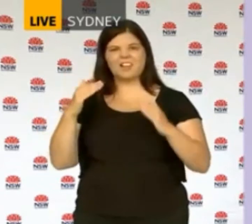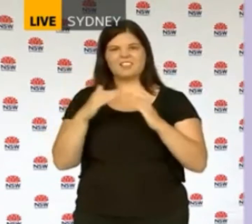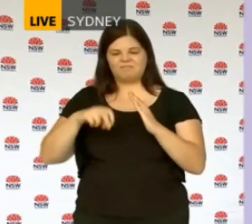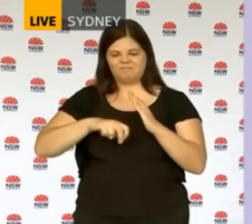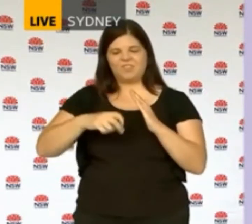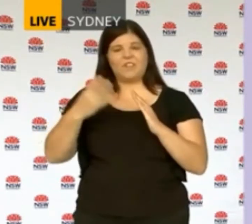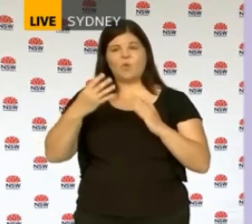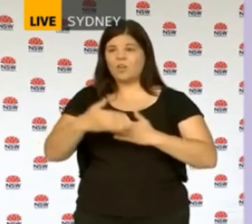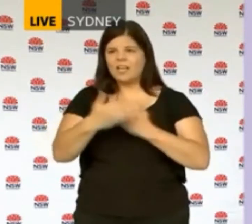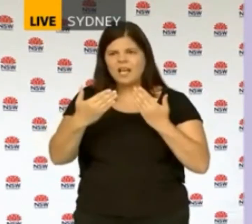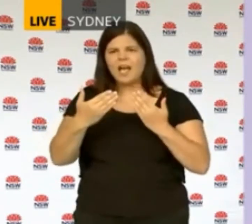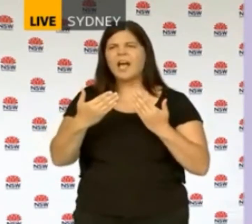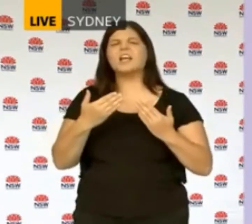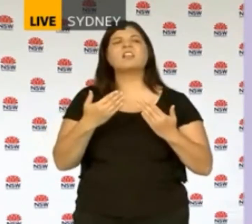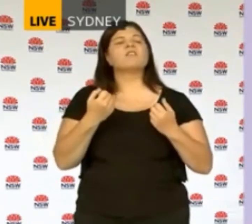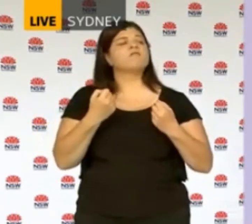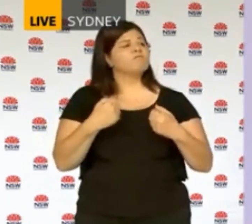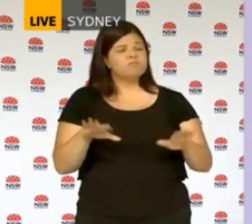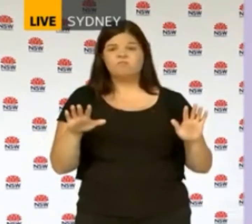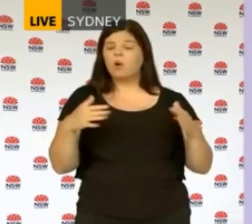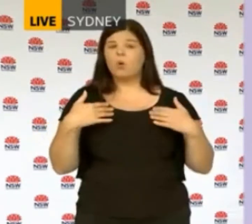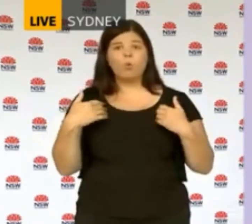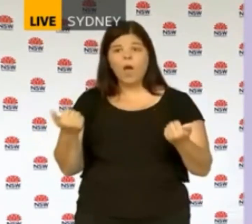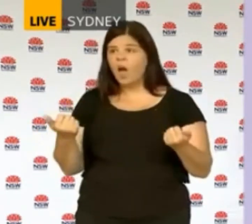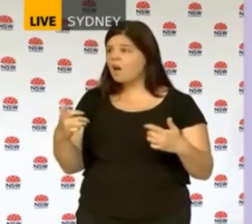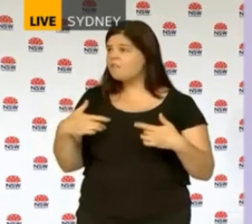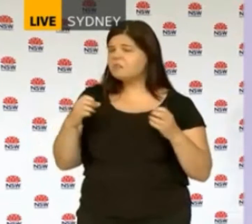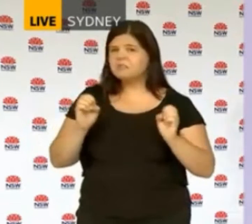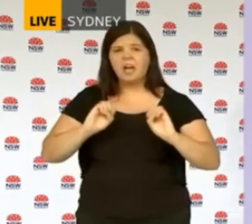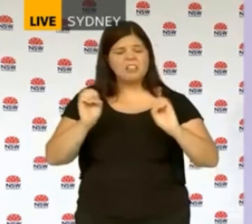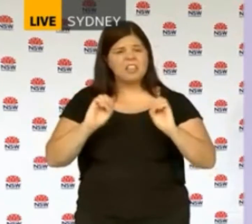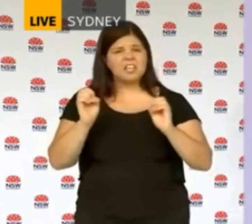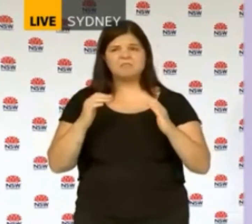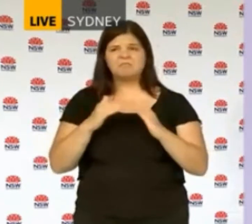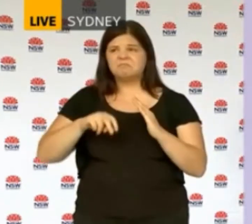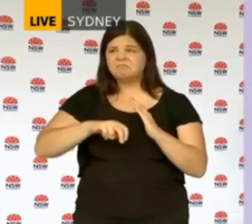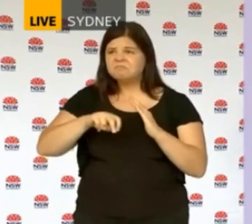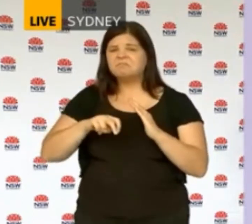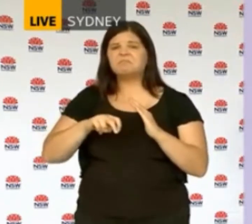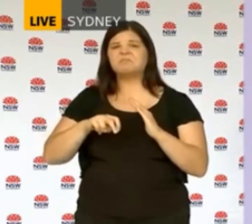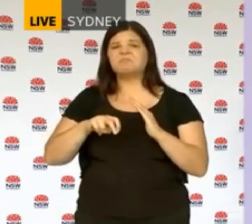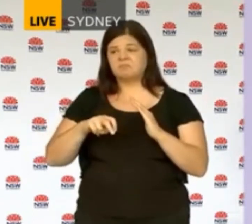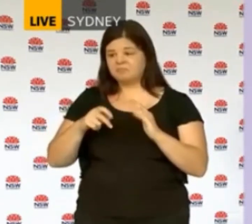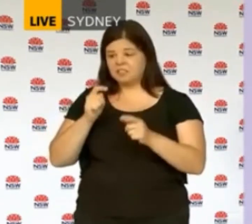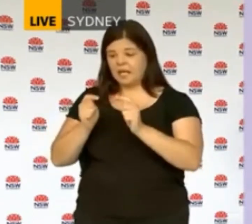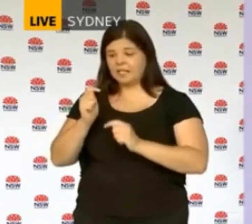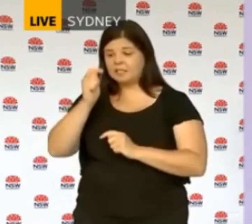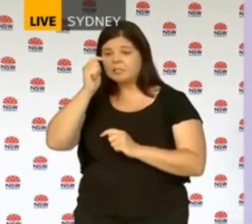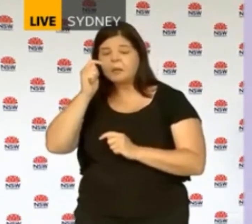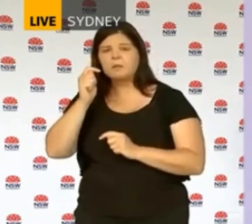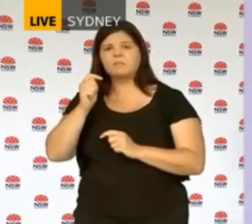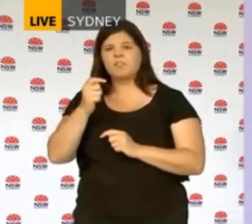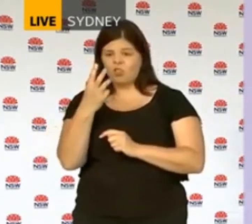14-day period of isolation. So the man was well and asymptomatic through his isolation and tested negative on